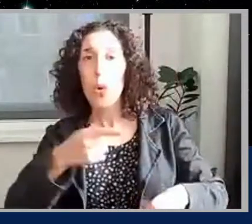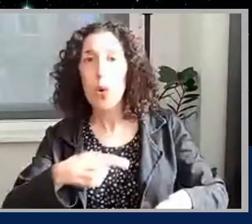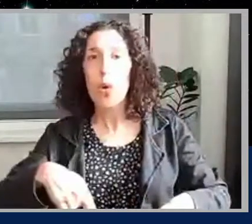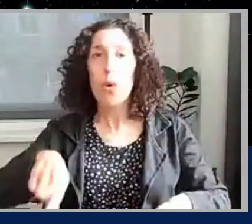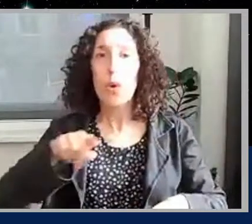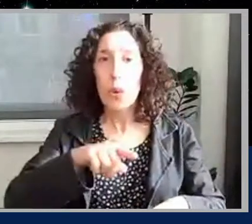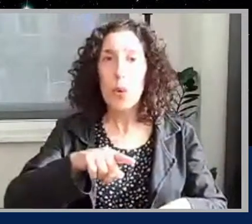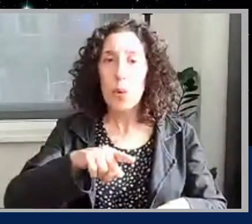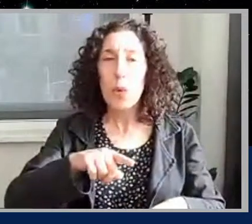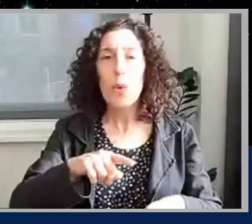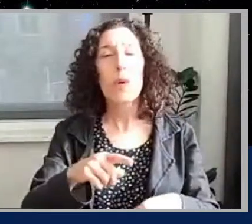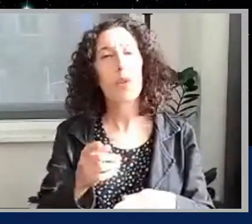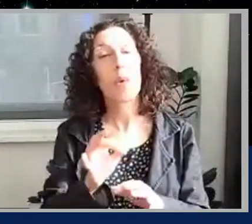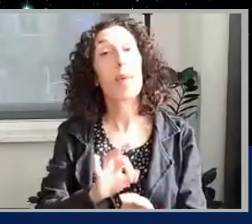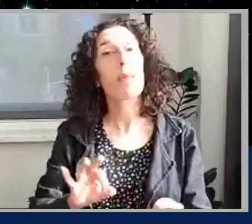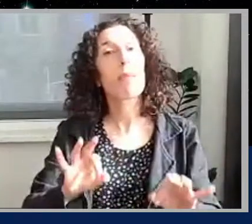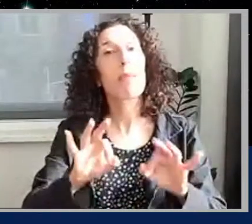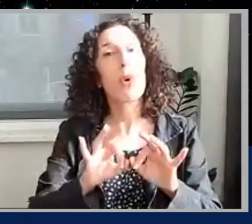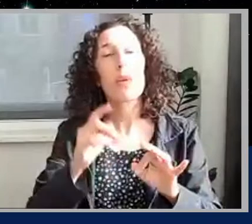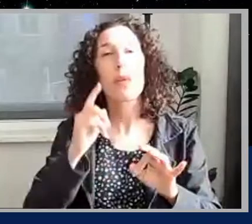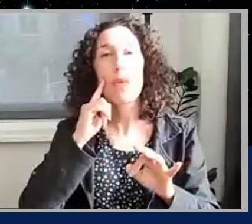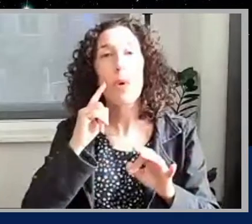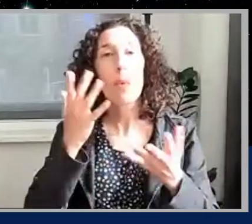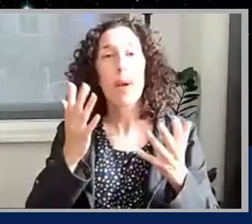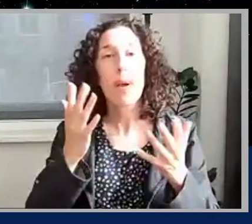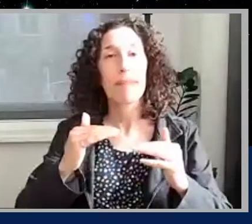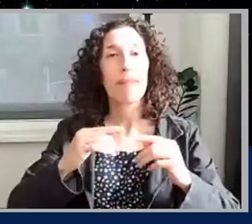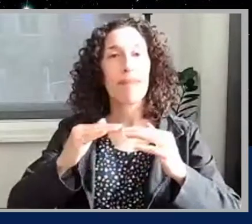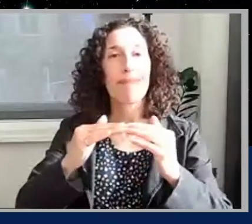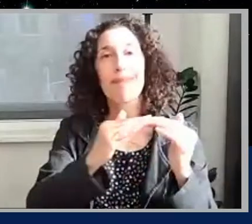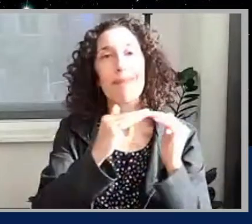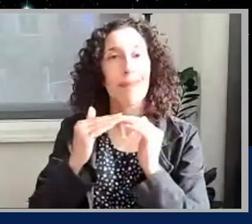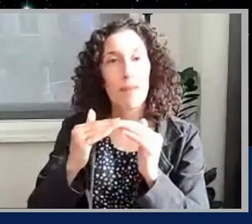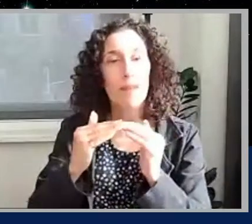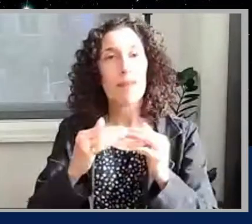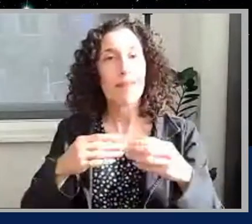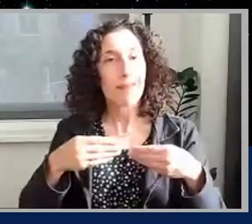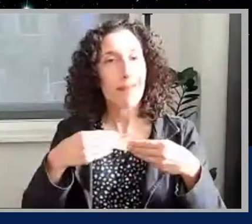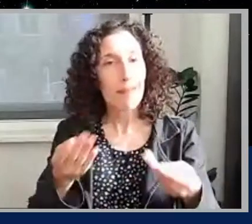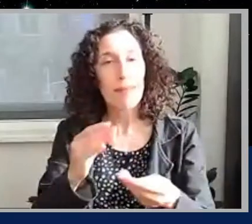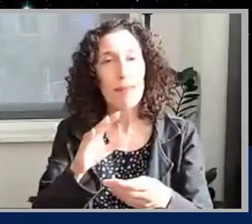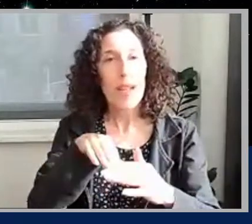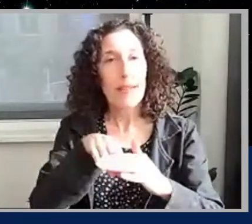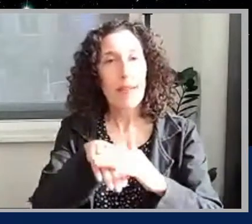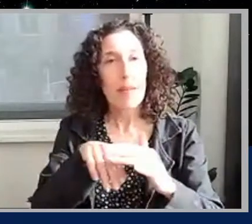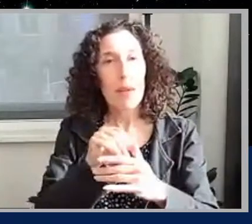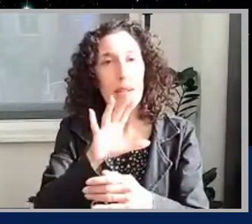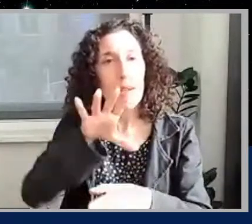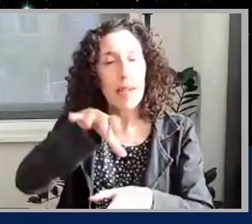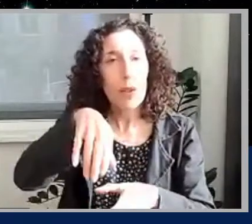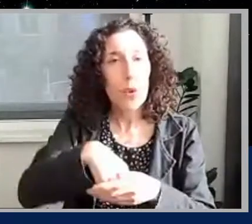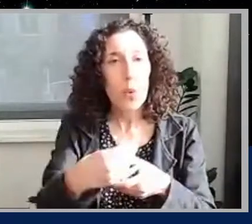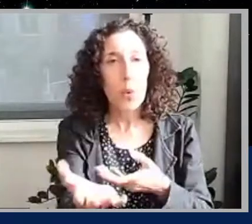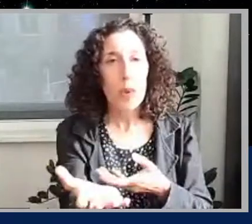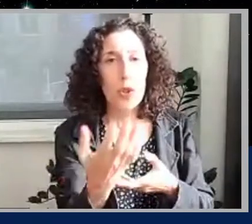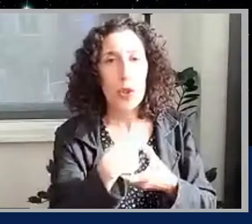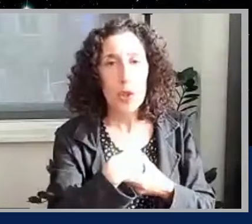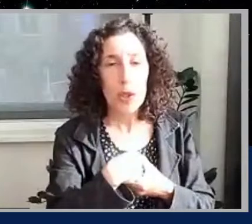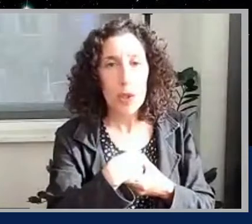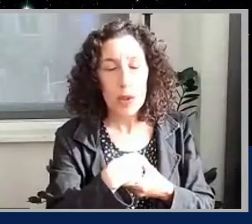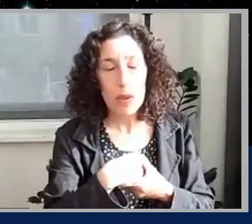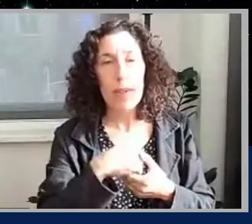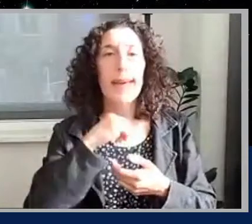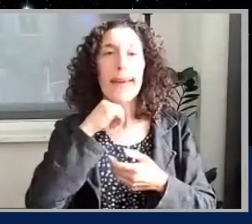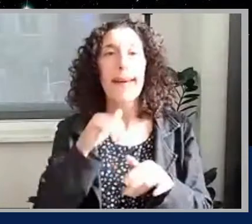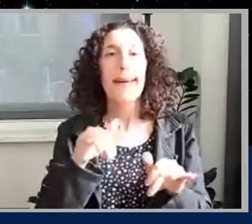create content and products and different kinds of research outputs that are good for everybody and not just